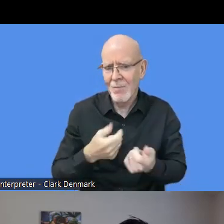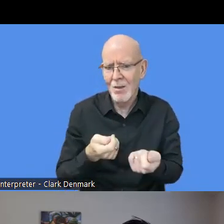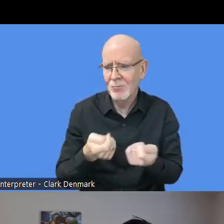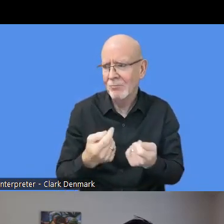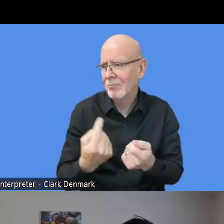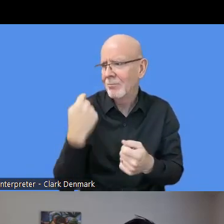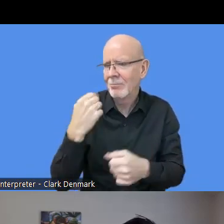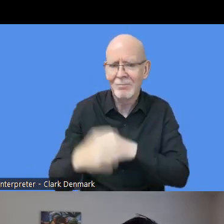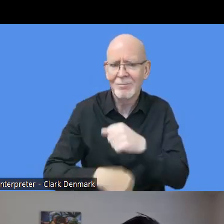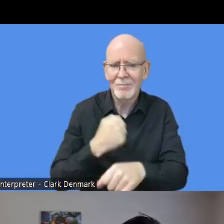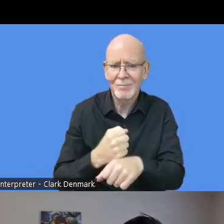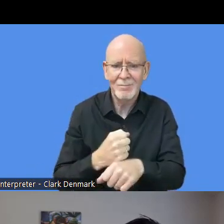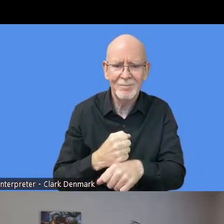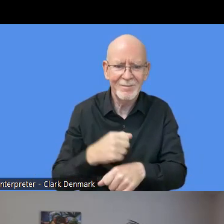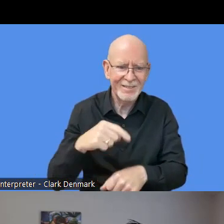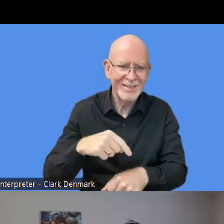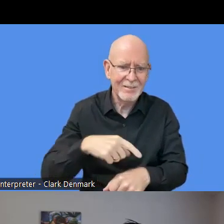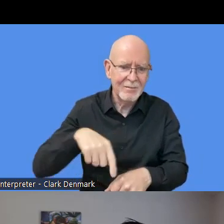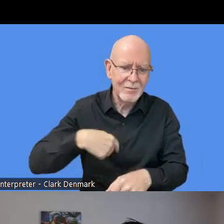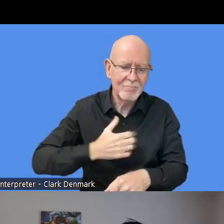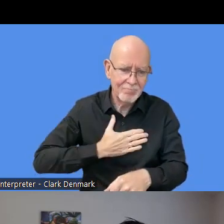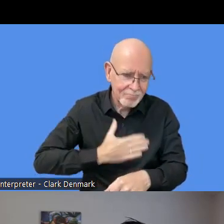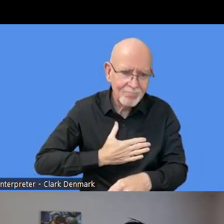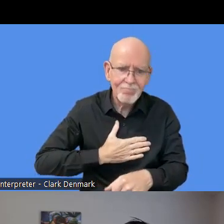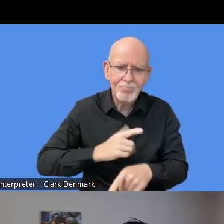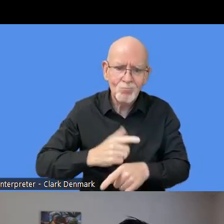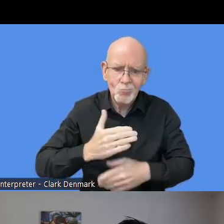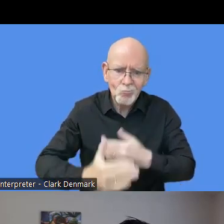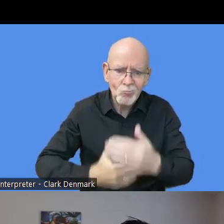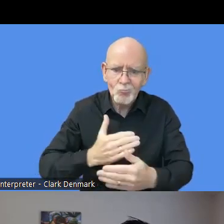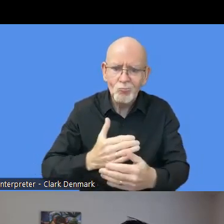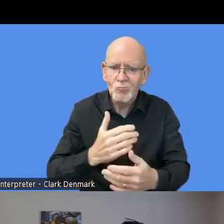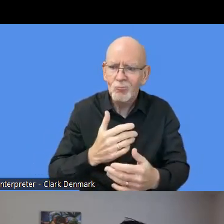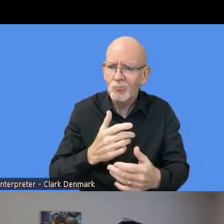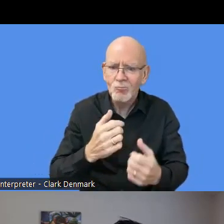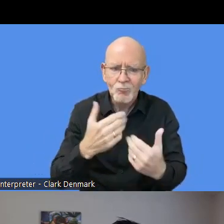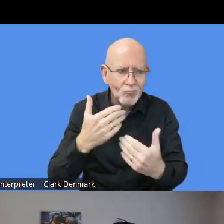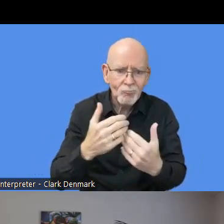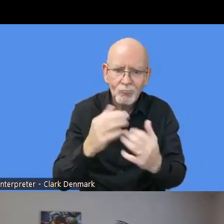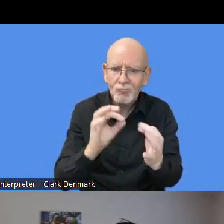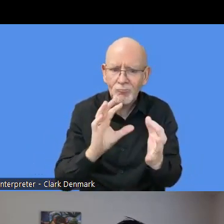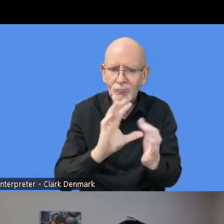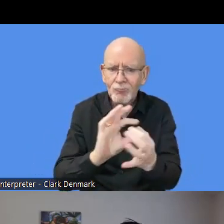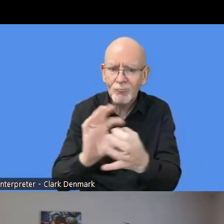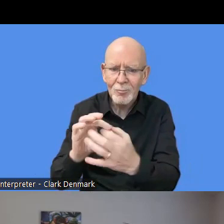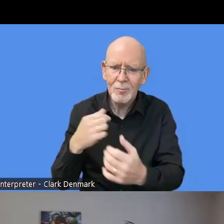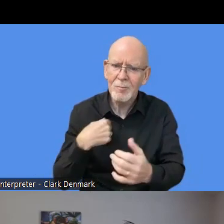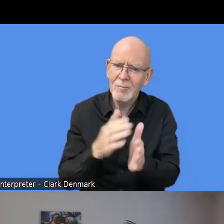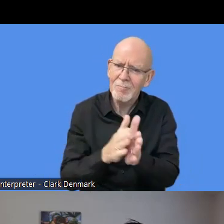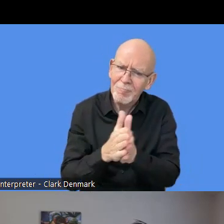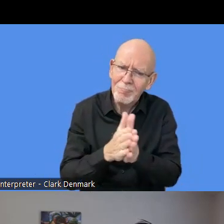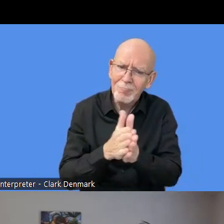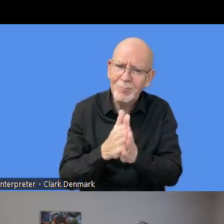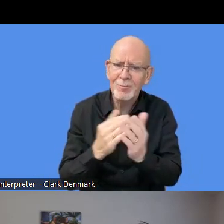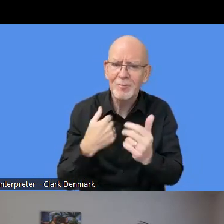make sure that we don't duplicate unnecessarily, and that we can amplify and bring people together.